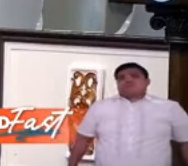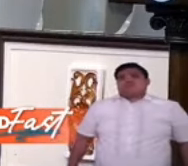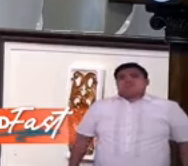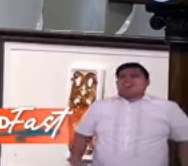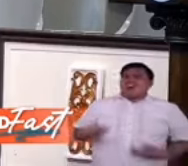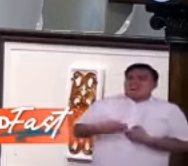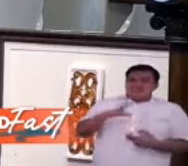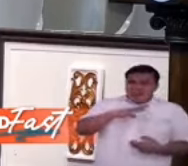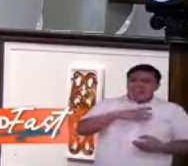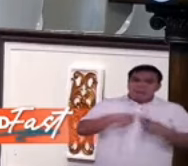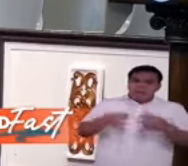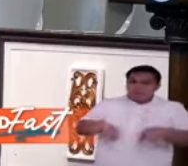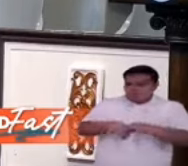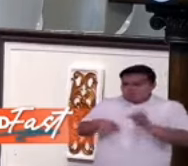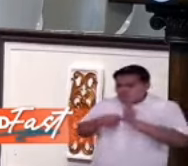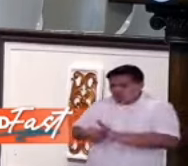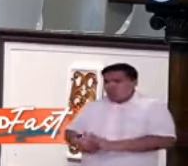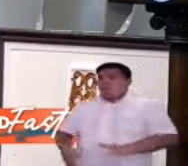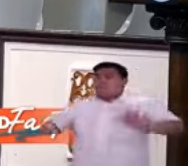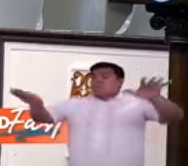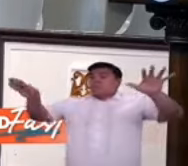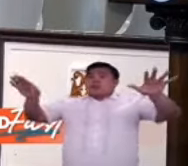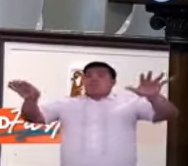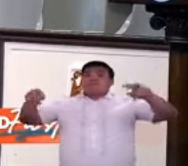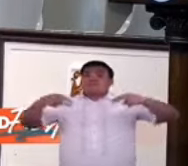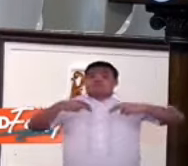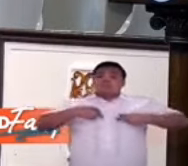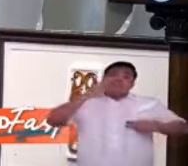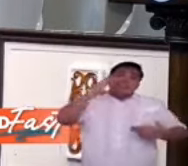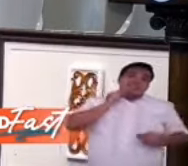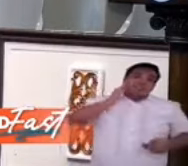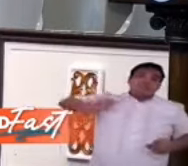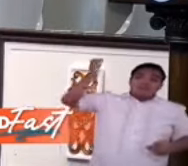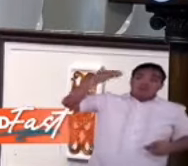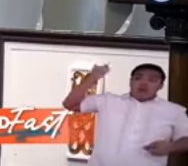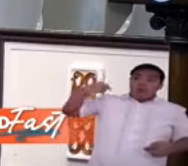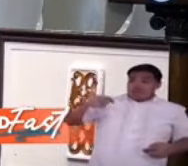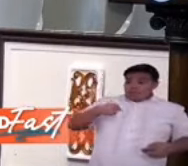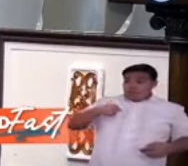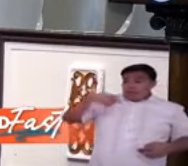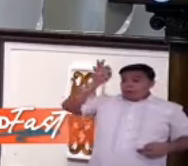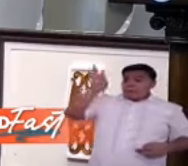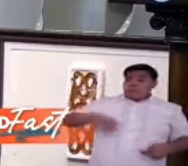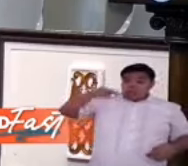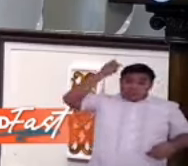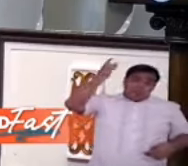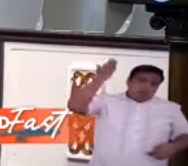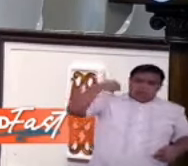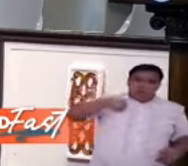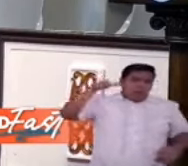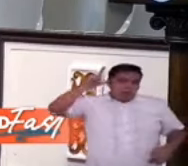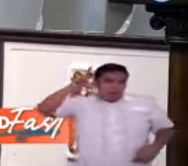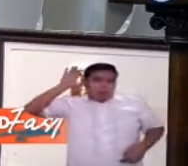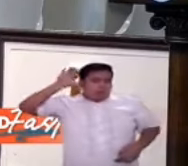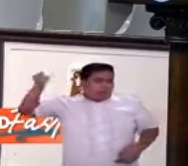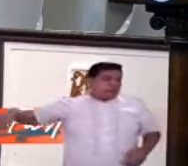discipline, oy. There was a time, you know, that I had to, as part of discipline, dili naman maminaw, dili na mukuan, dili na